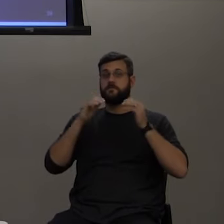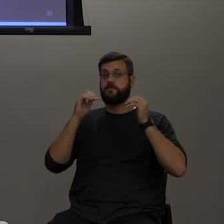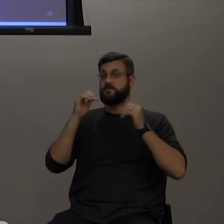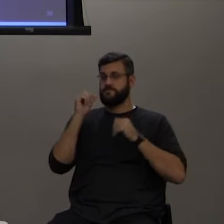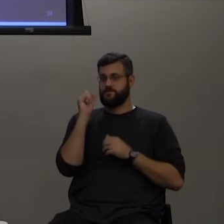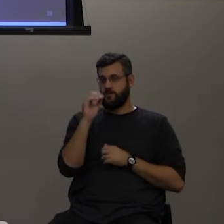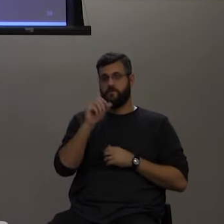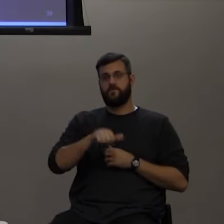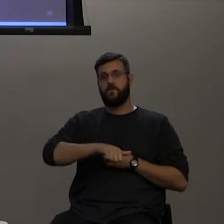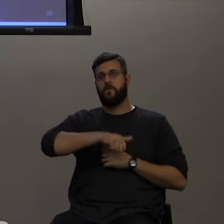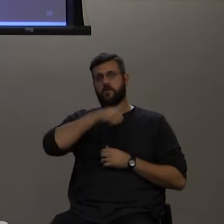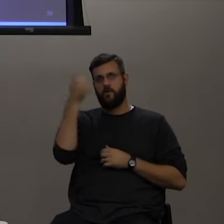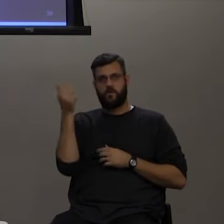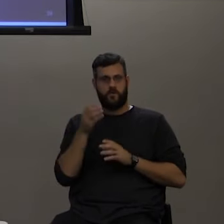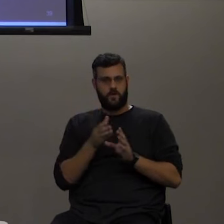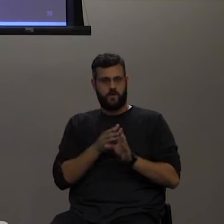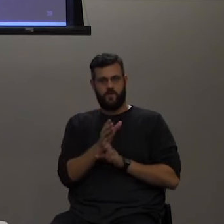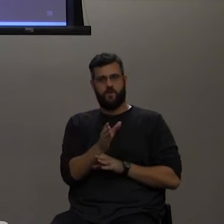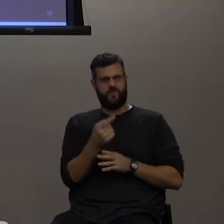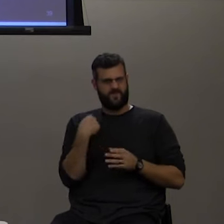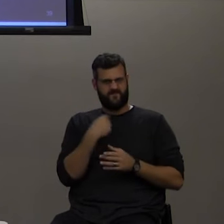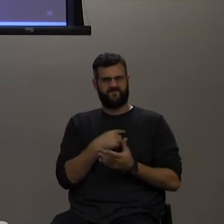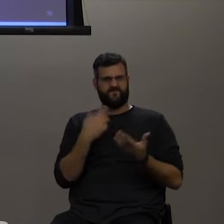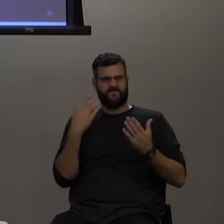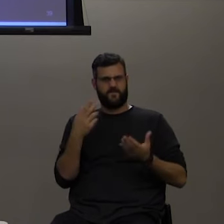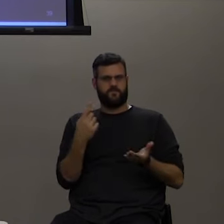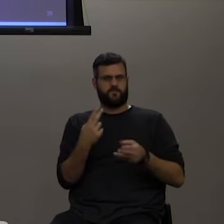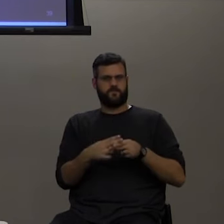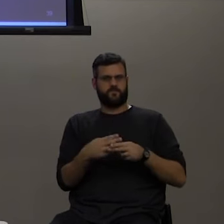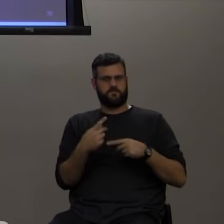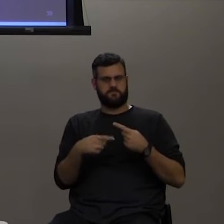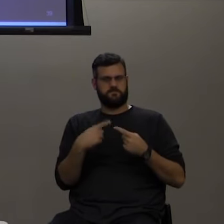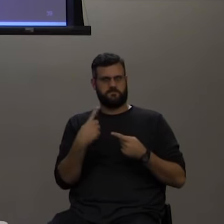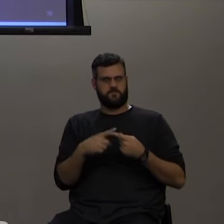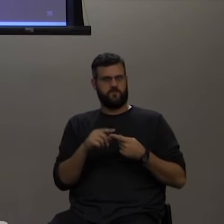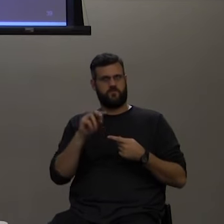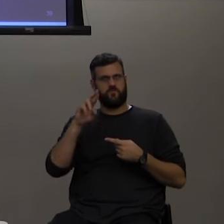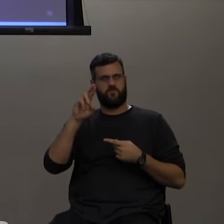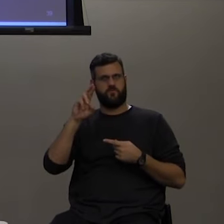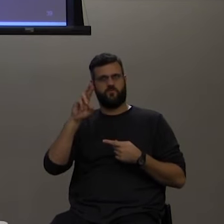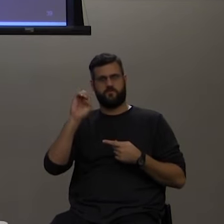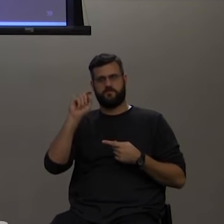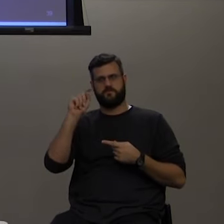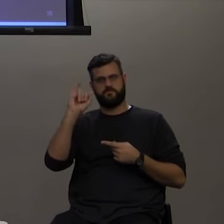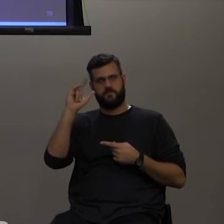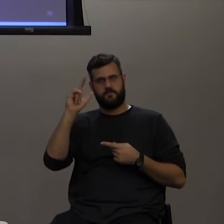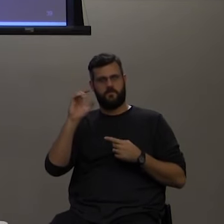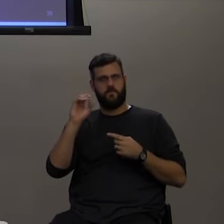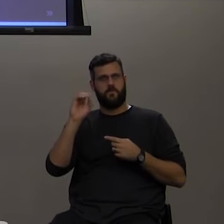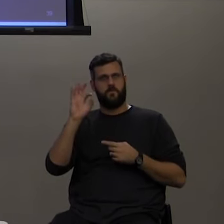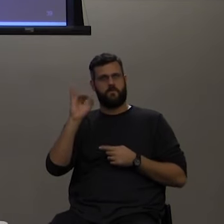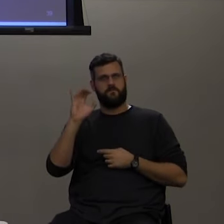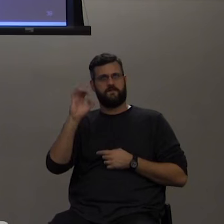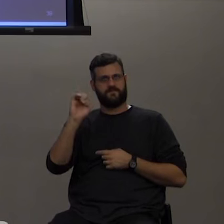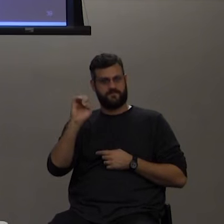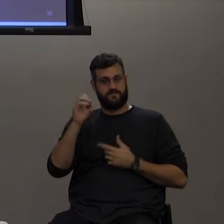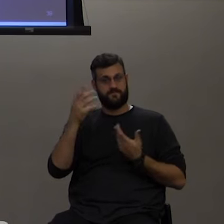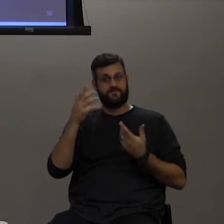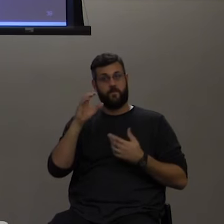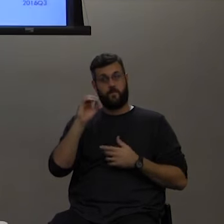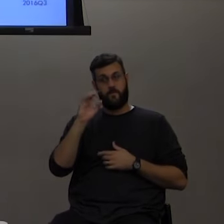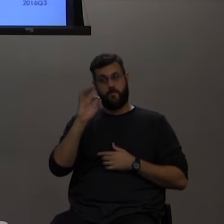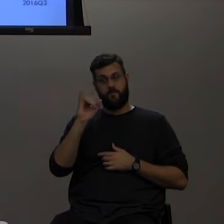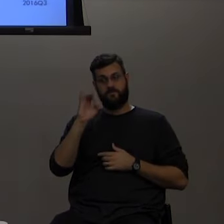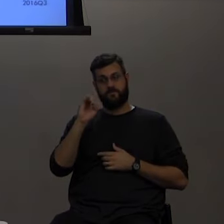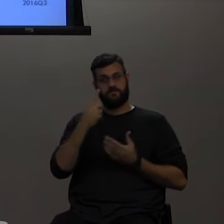So another area, because we had mentioned it earlier, I know there was a question about, are we going to talk about retail and office? We talked about office, now we're going to talk about